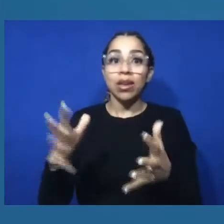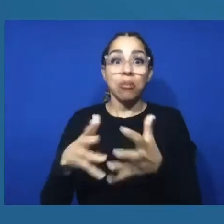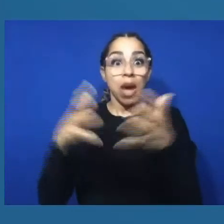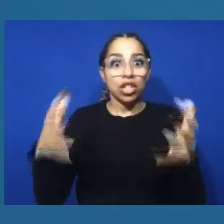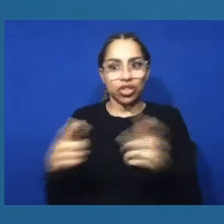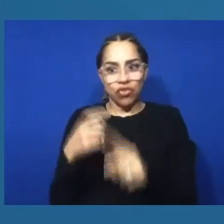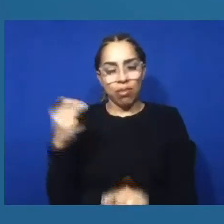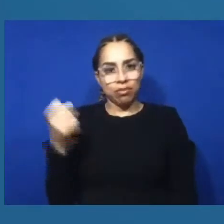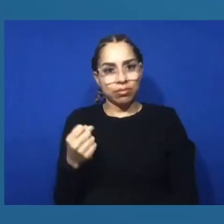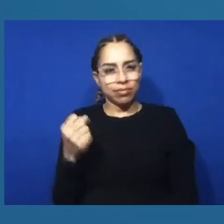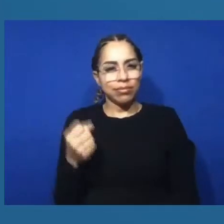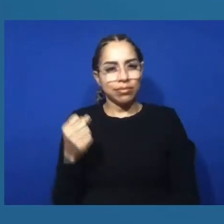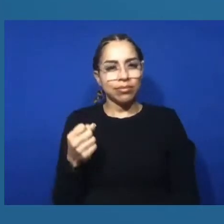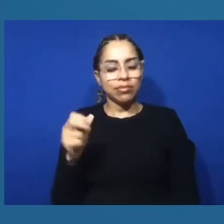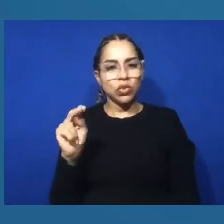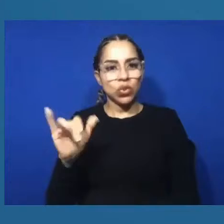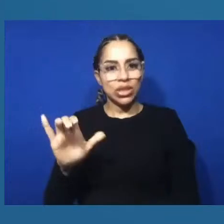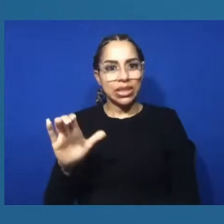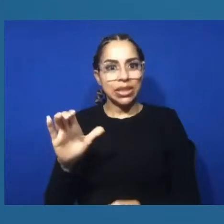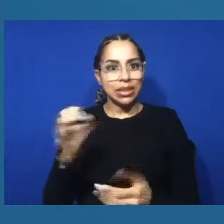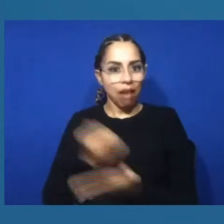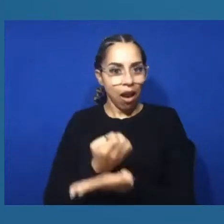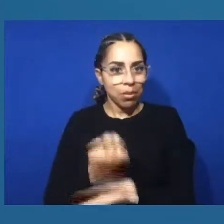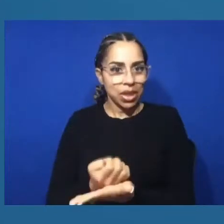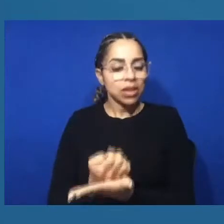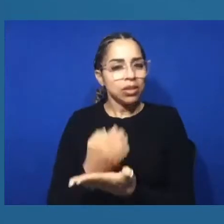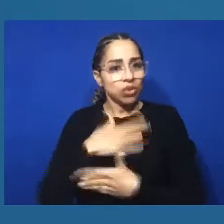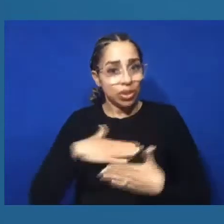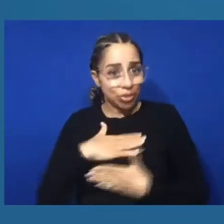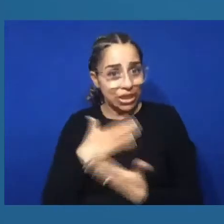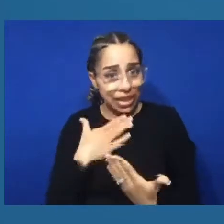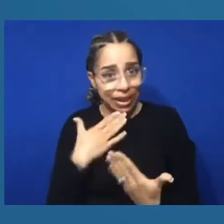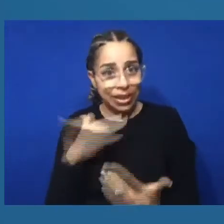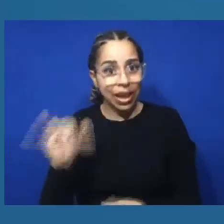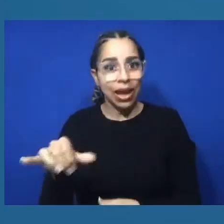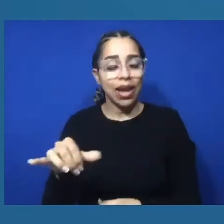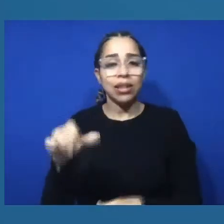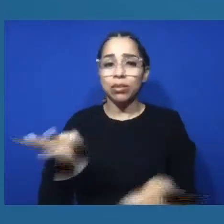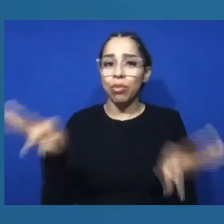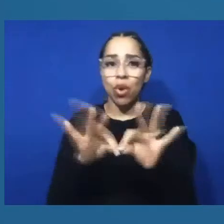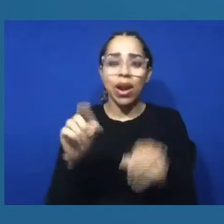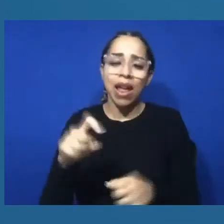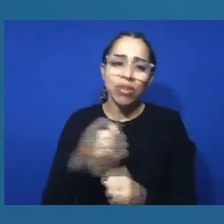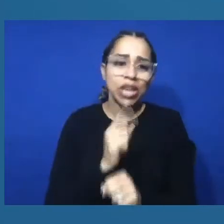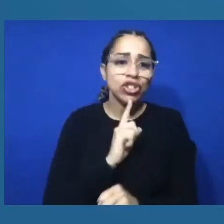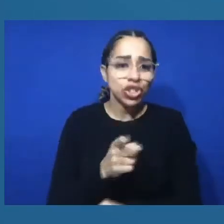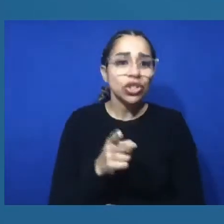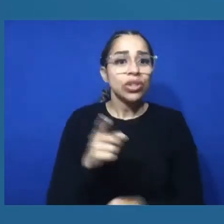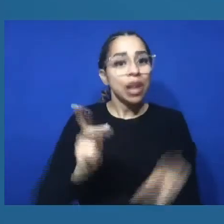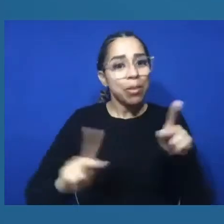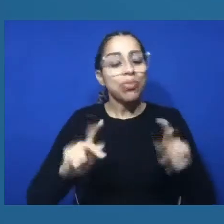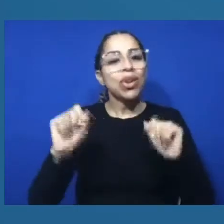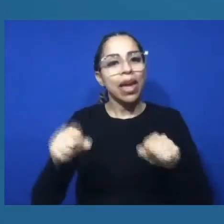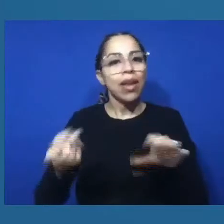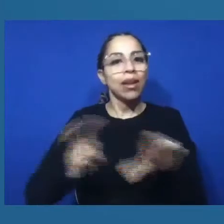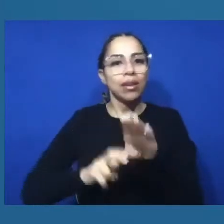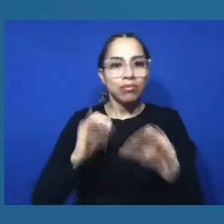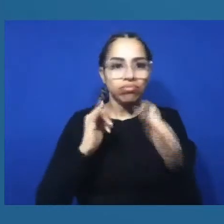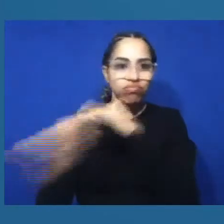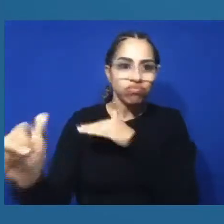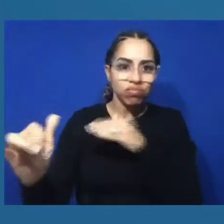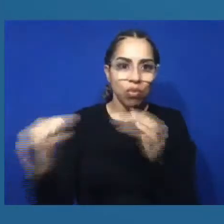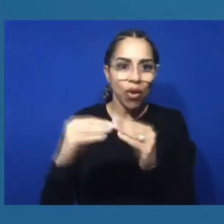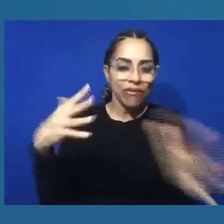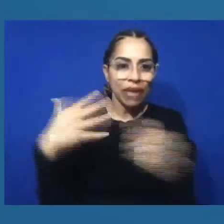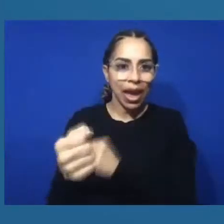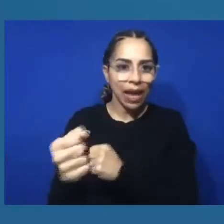economy. We appreciate that. It's important. And I have to make sure that people can get to those jobs in a faster way. And that's why I'm focused on